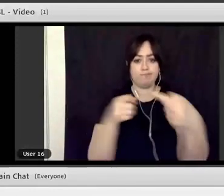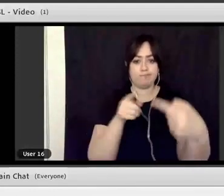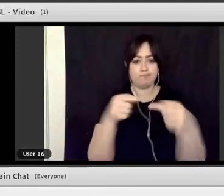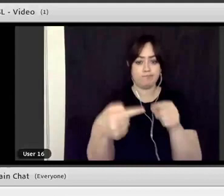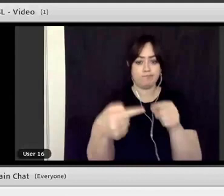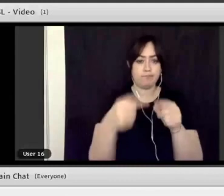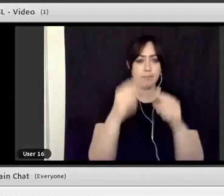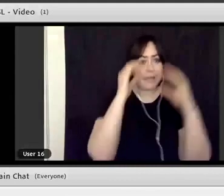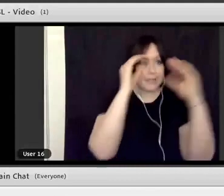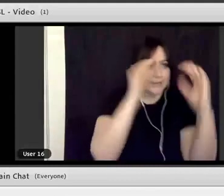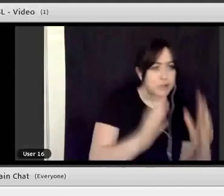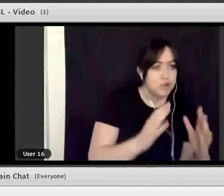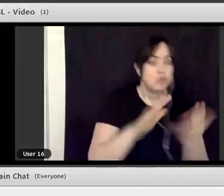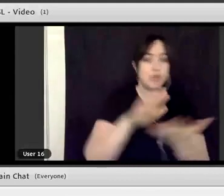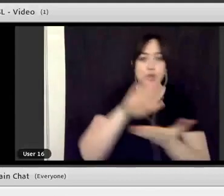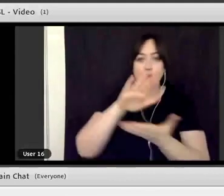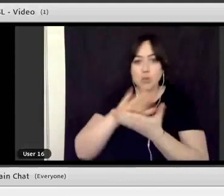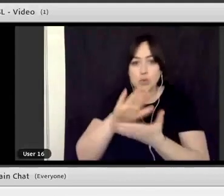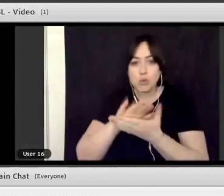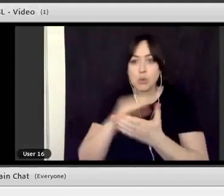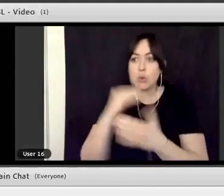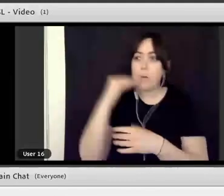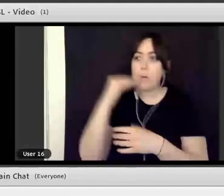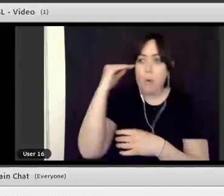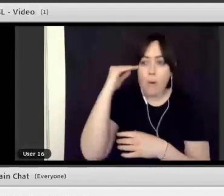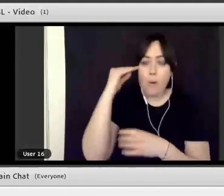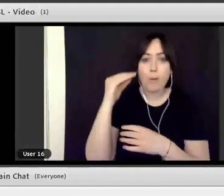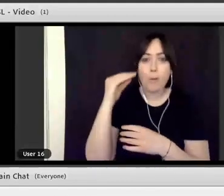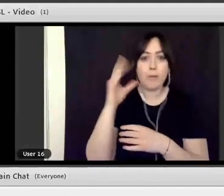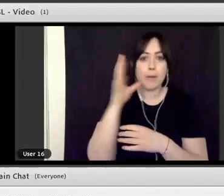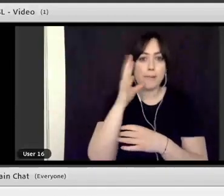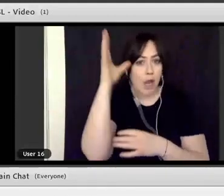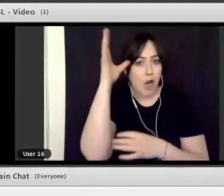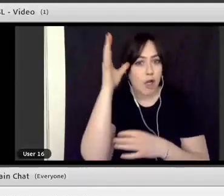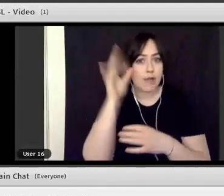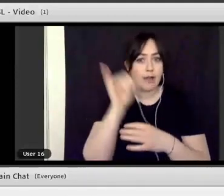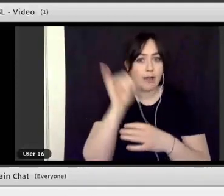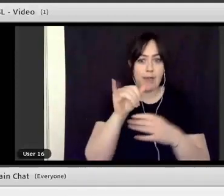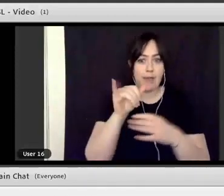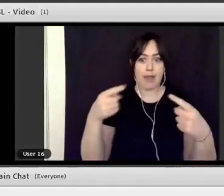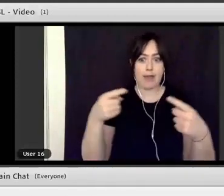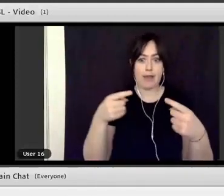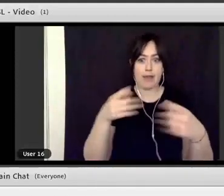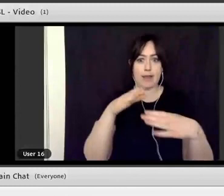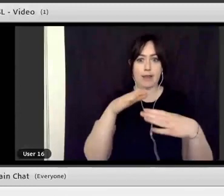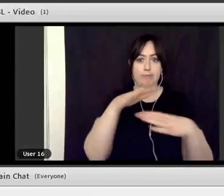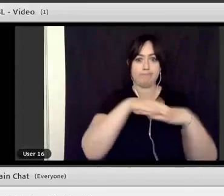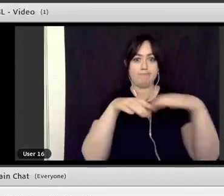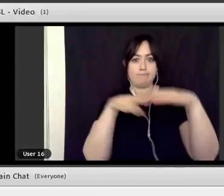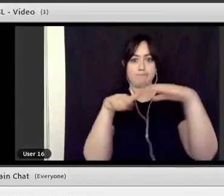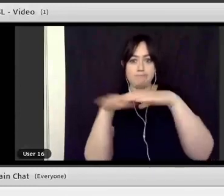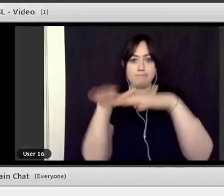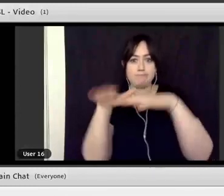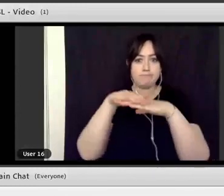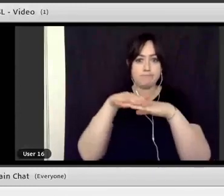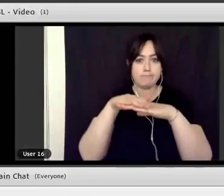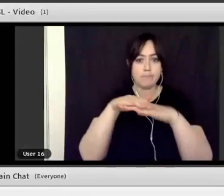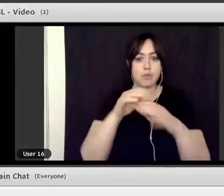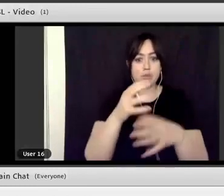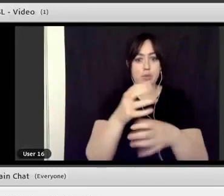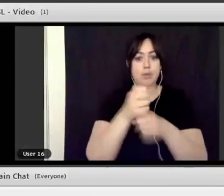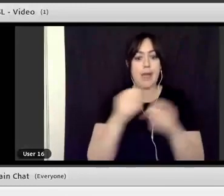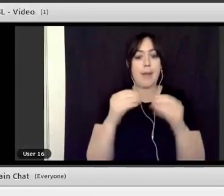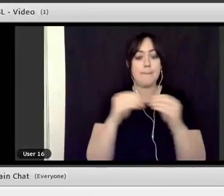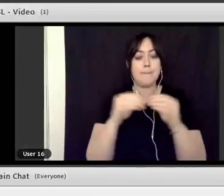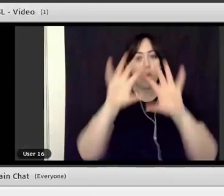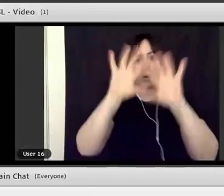home, parent. That's more than triangulation, but to get a holistic view of a